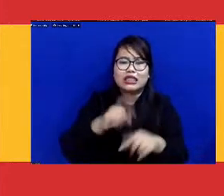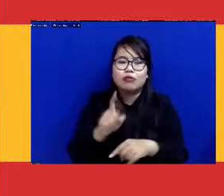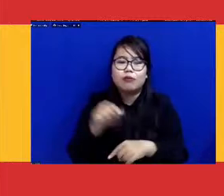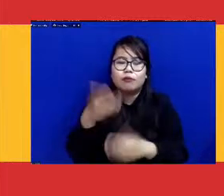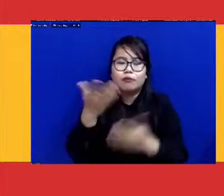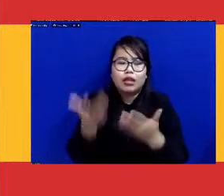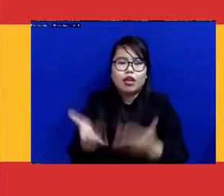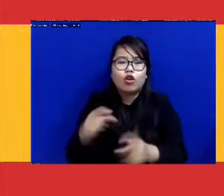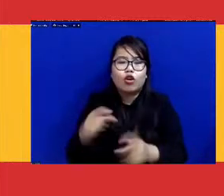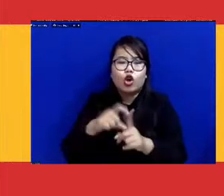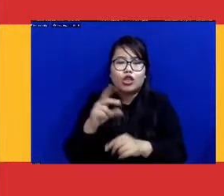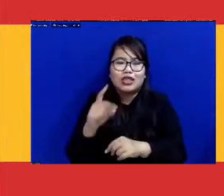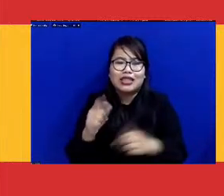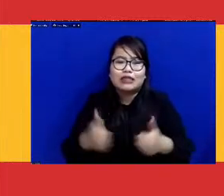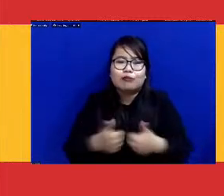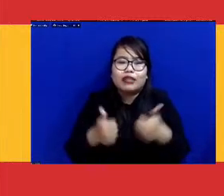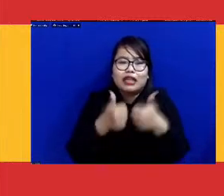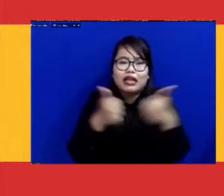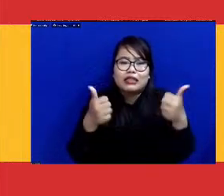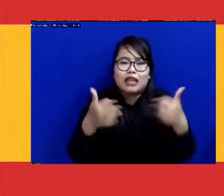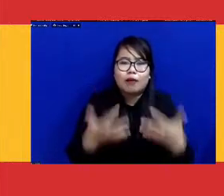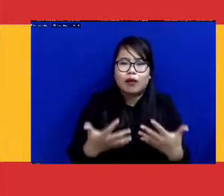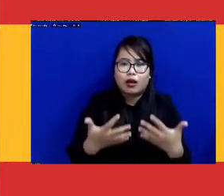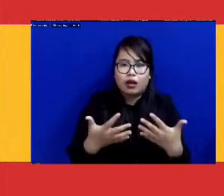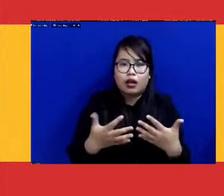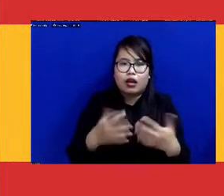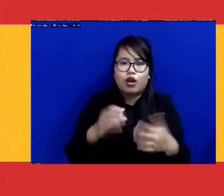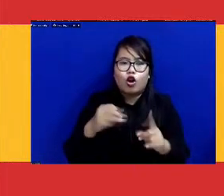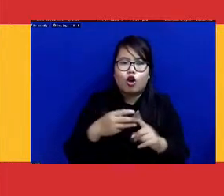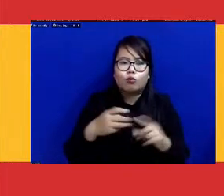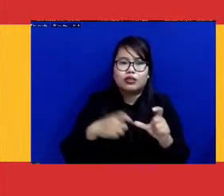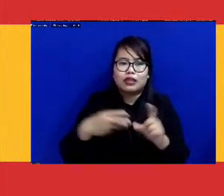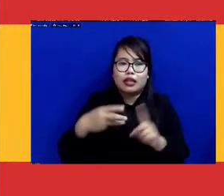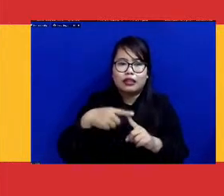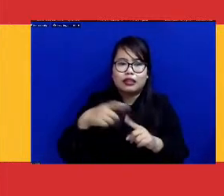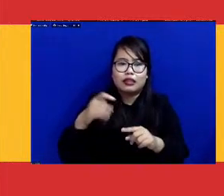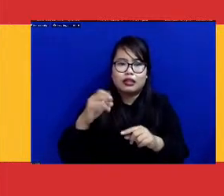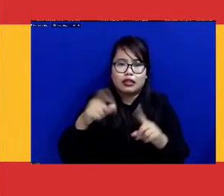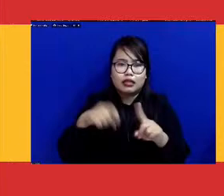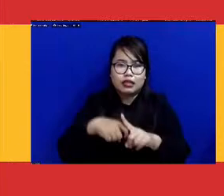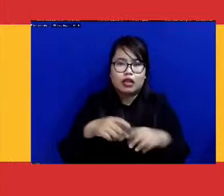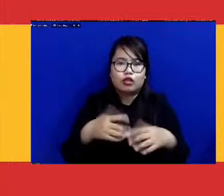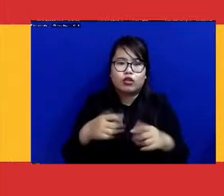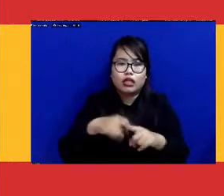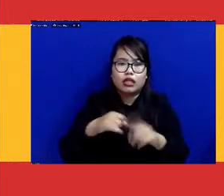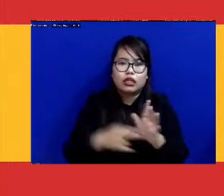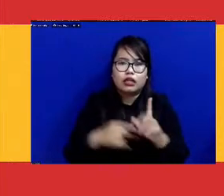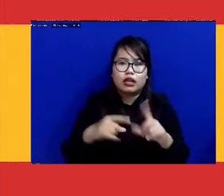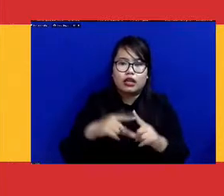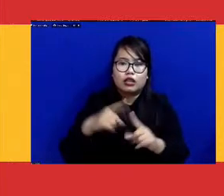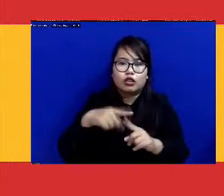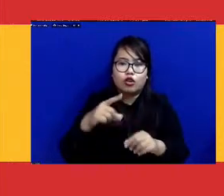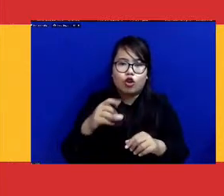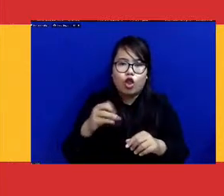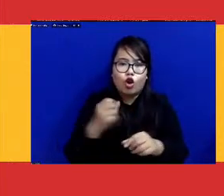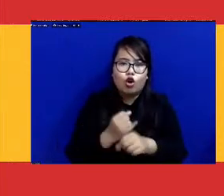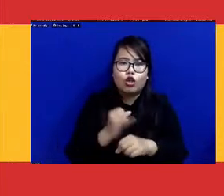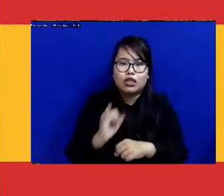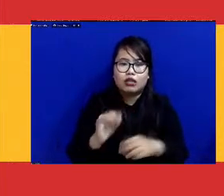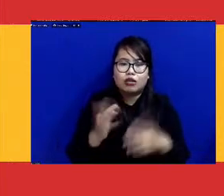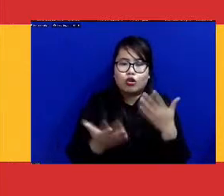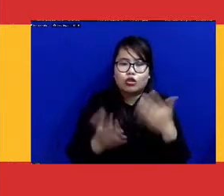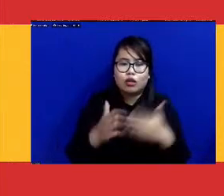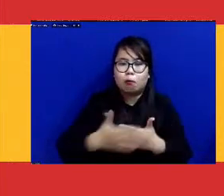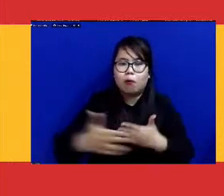specializing on obstetrics and gynecology. Without further ado, I would like to welcome our